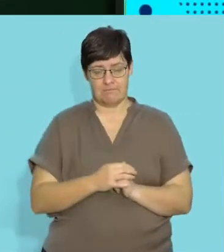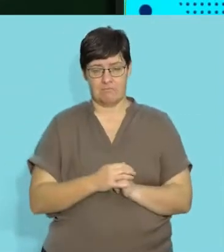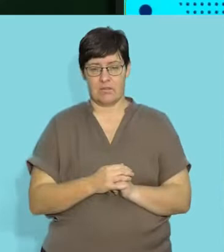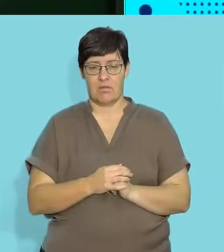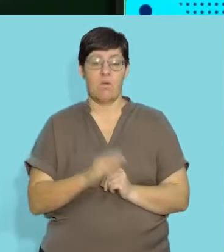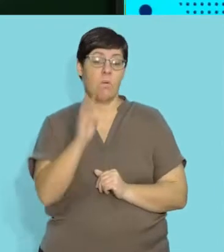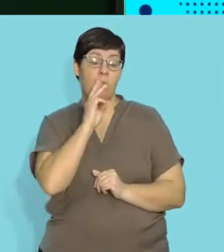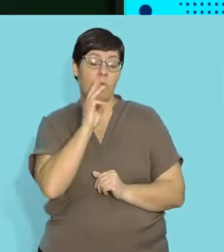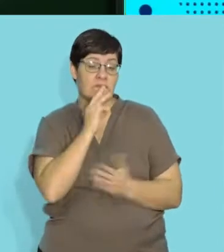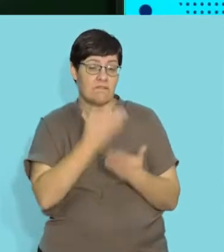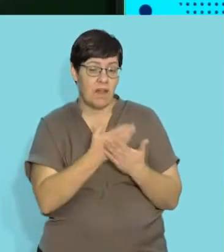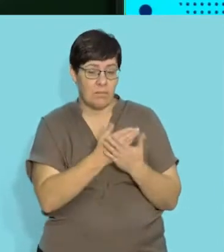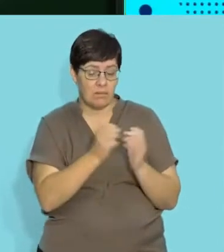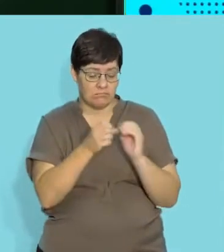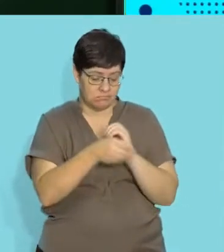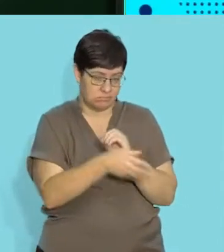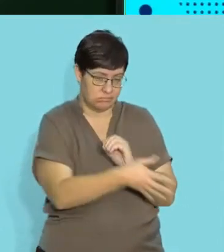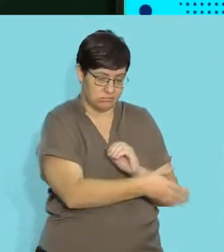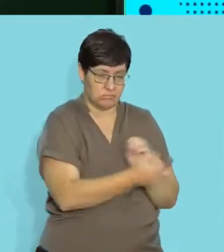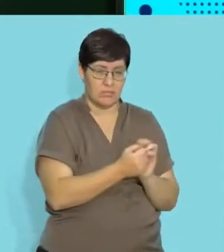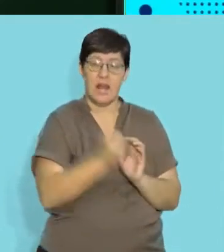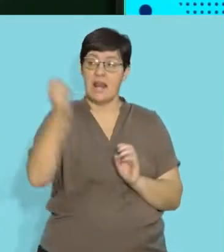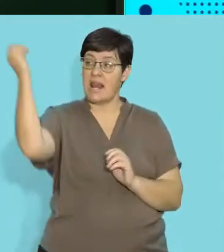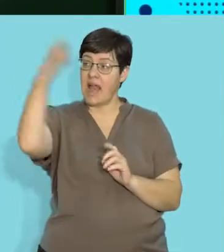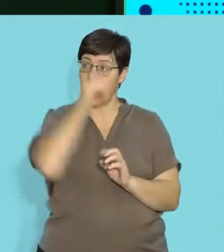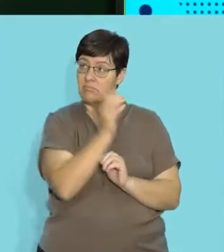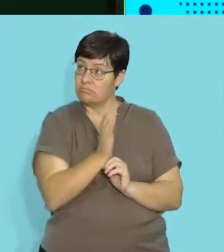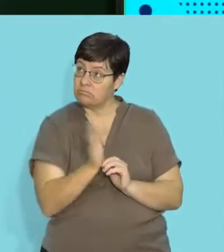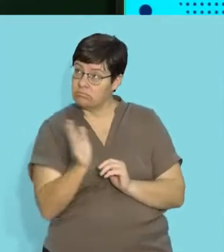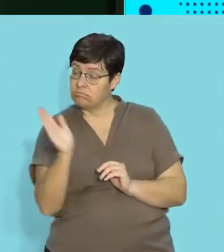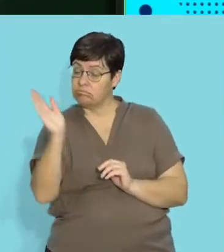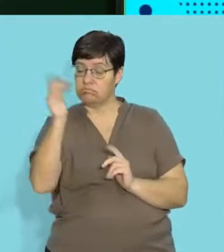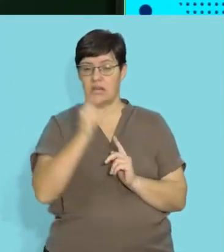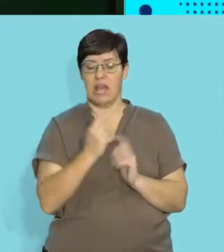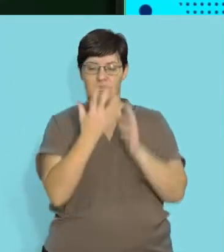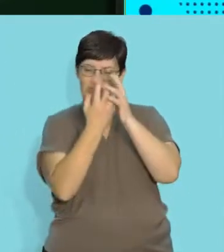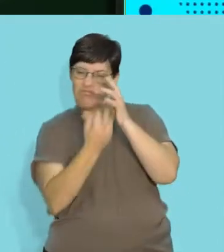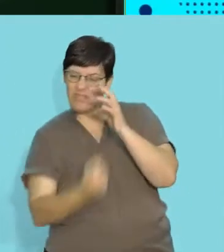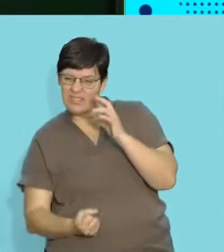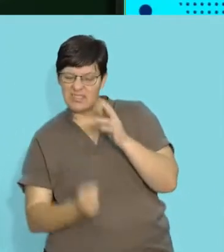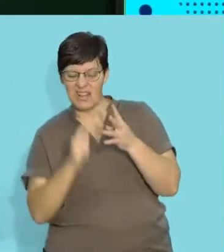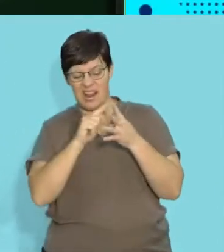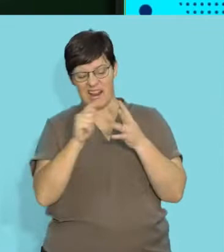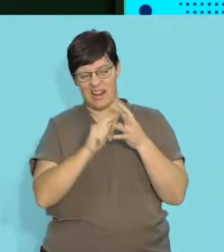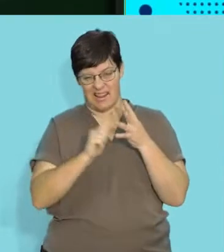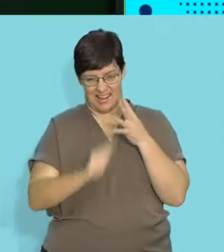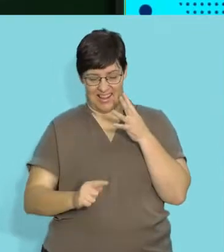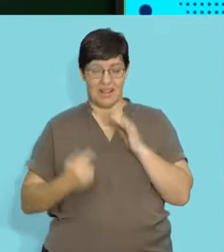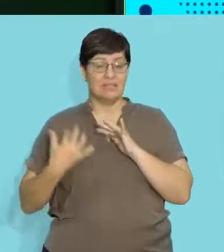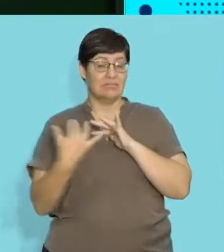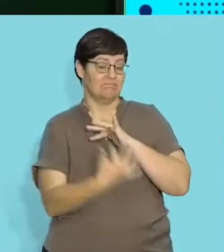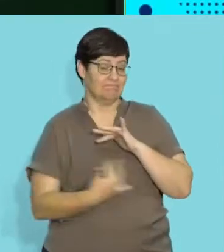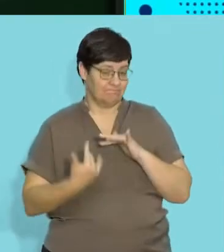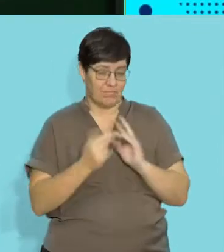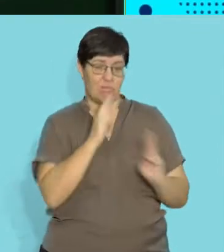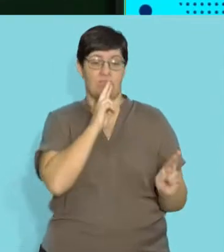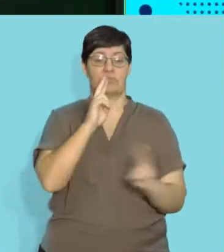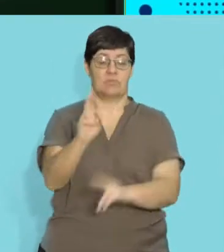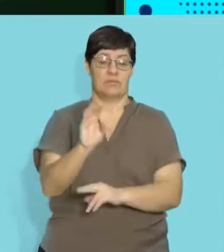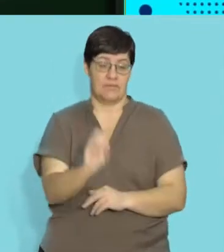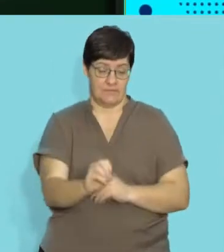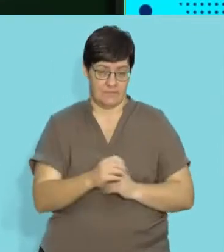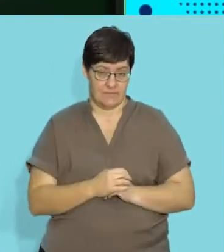environment, from the availability of water, light, gravity. So these are all stimuli that